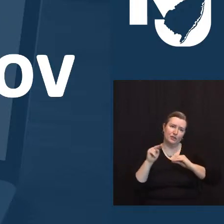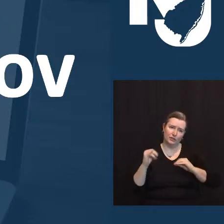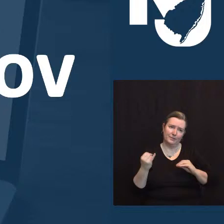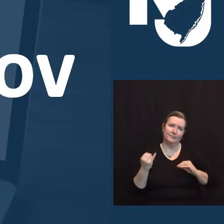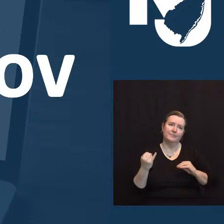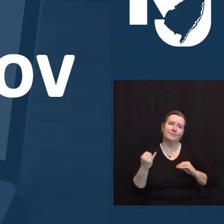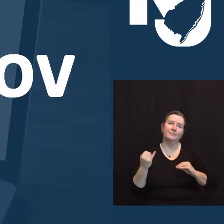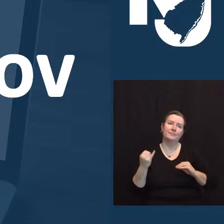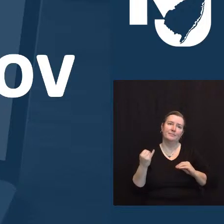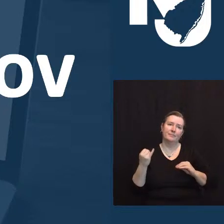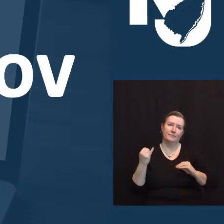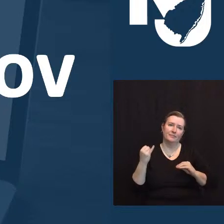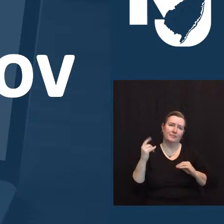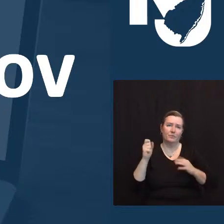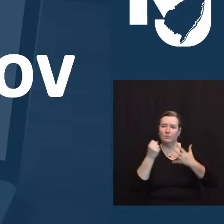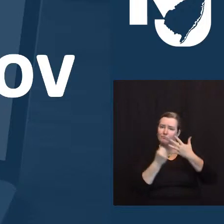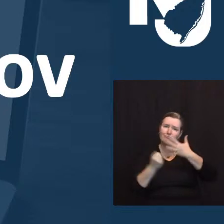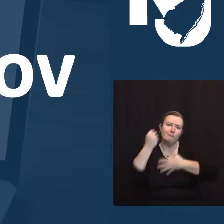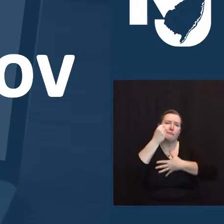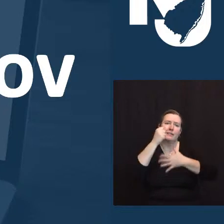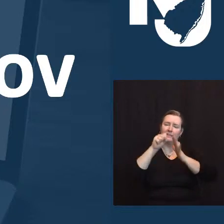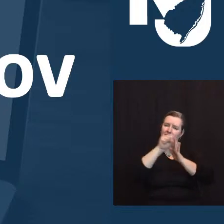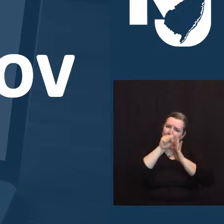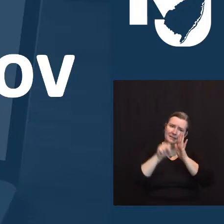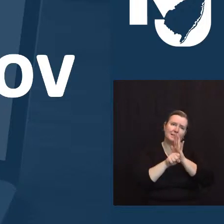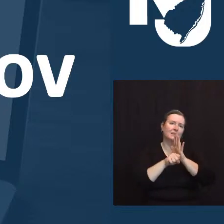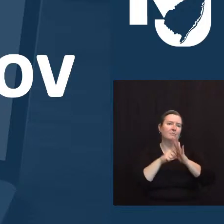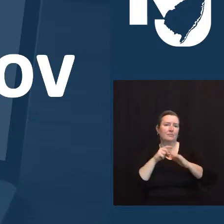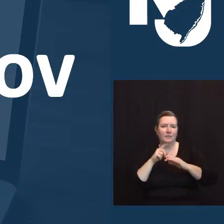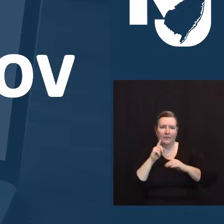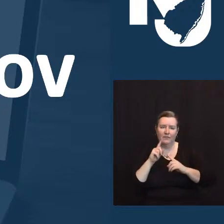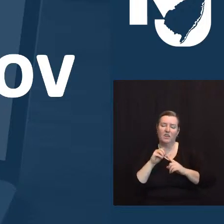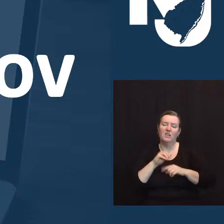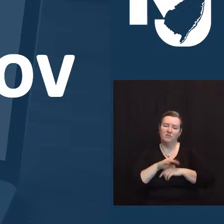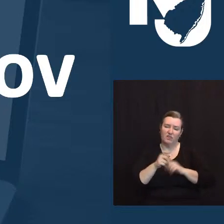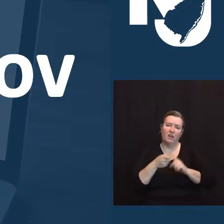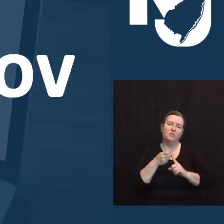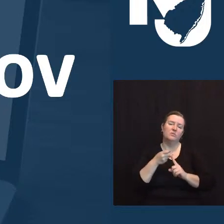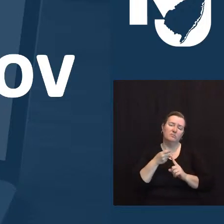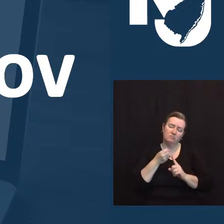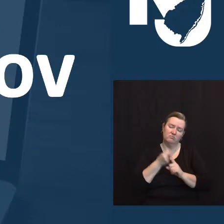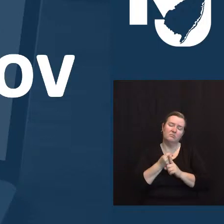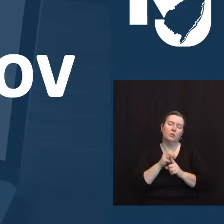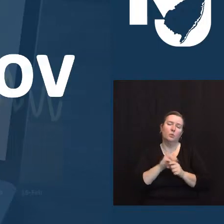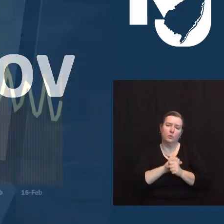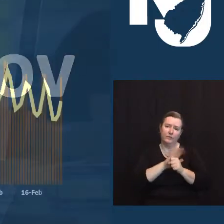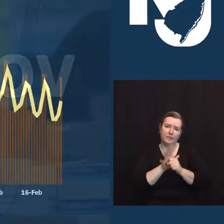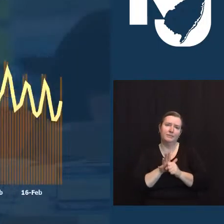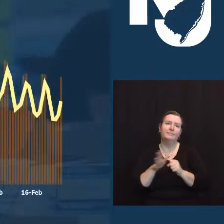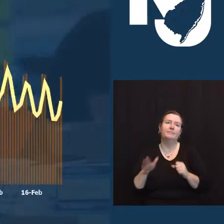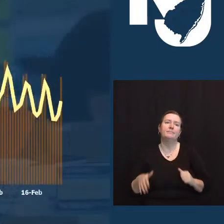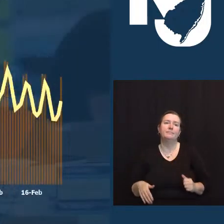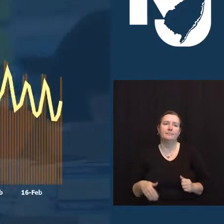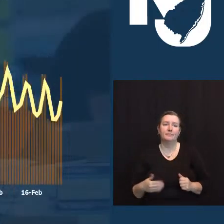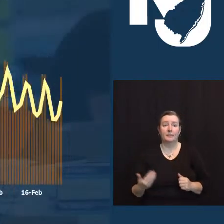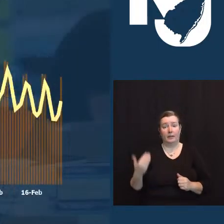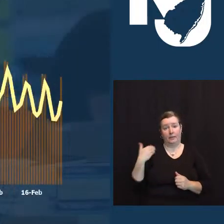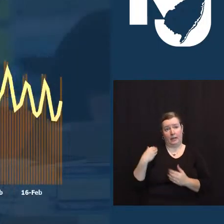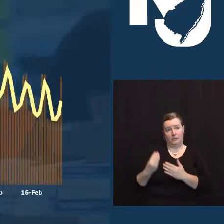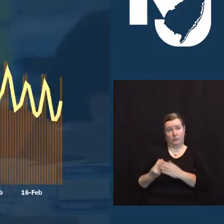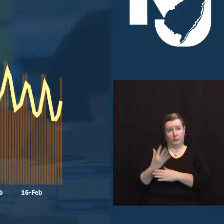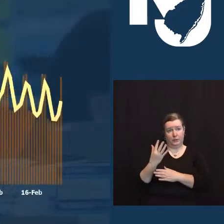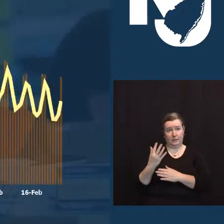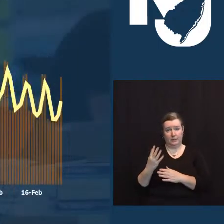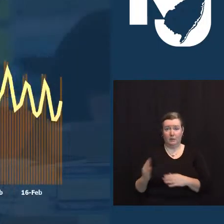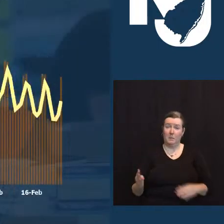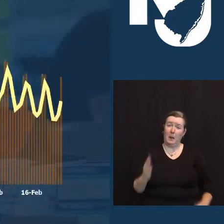feared came back just as ferocious as the first. But just as we crushed the curve last spring and summer, we are crushing it a